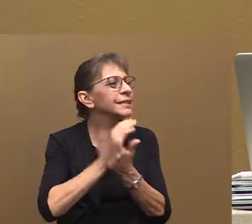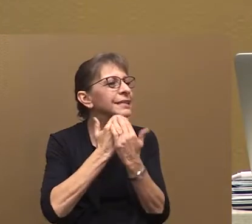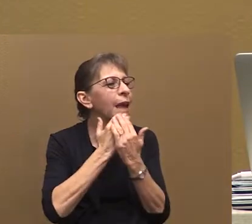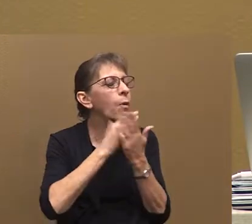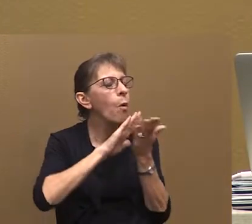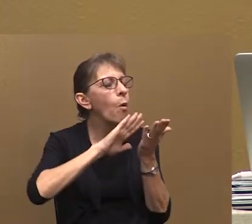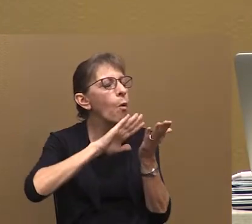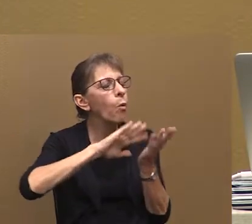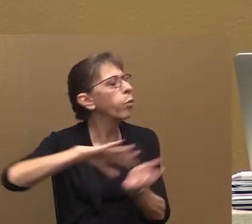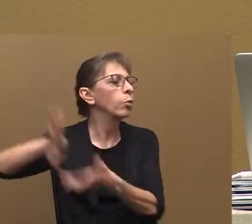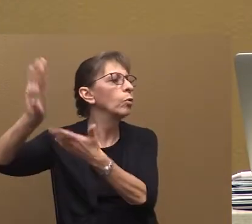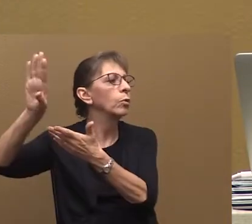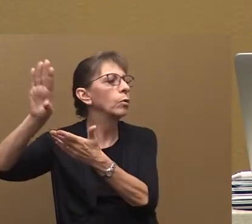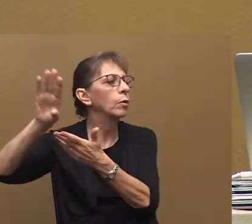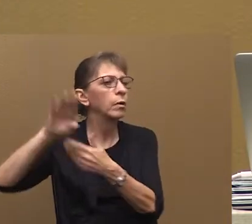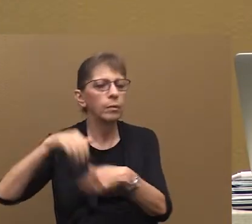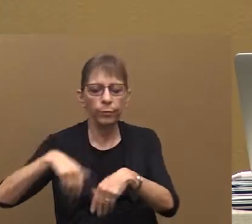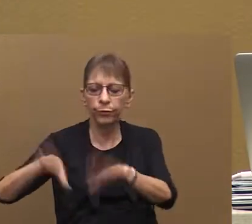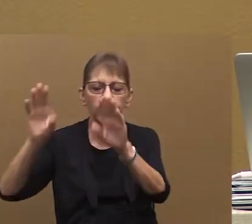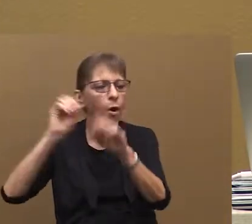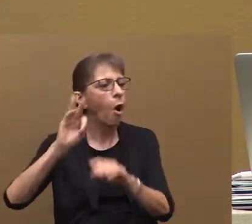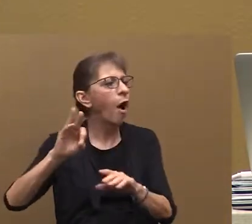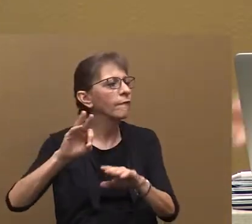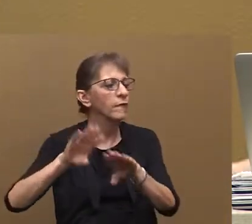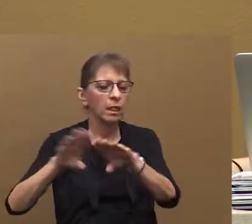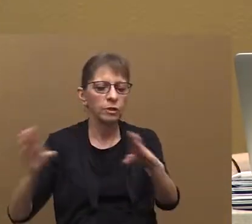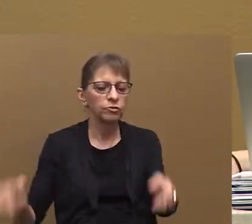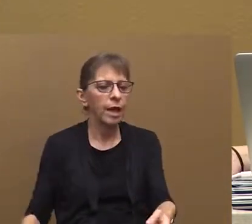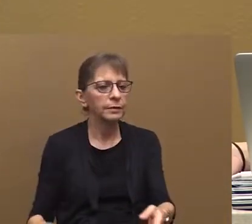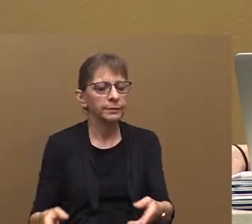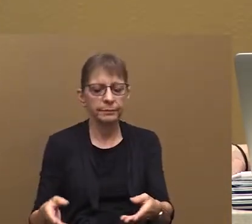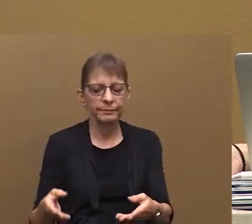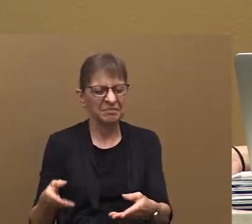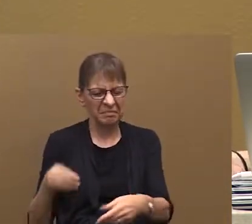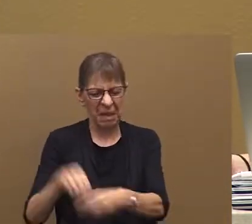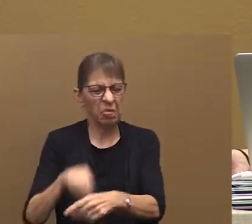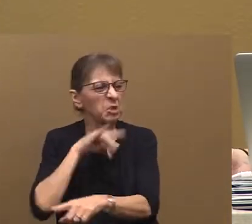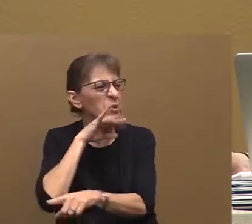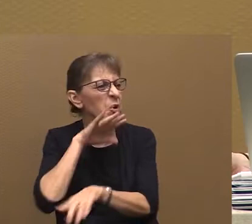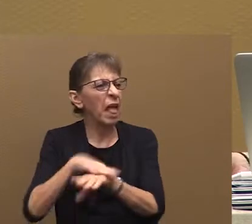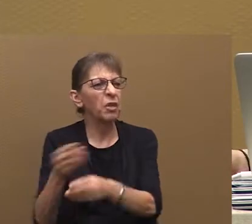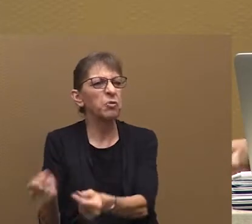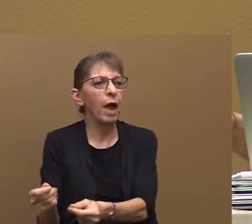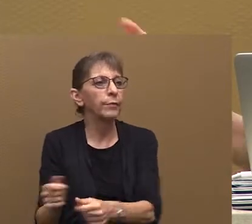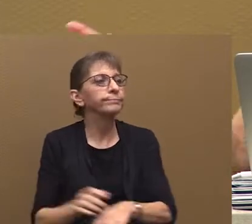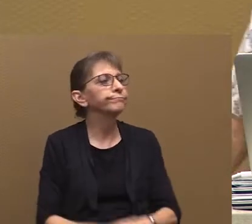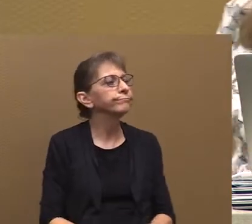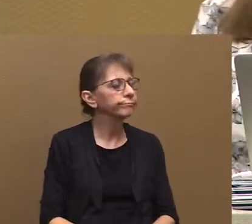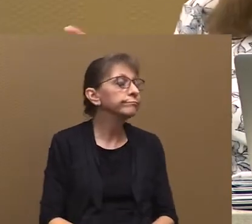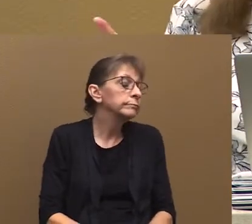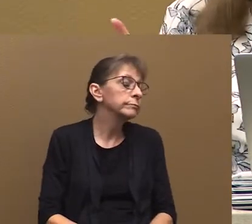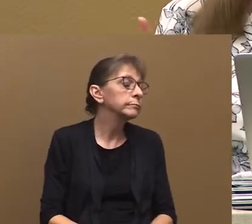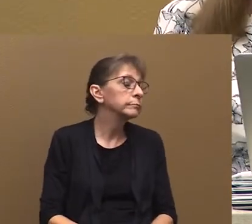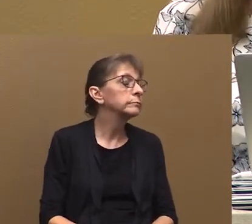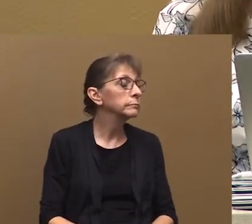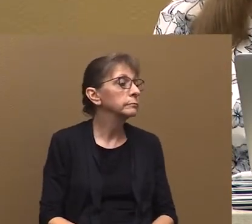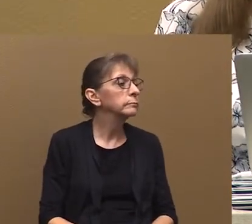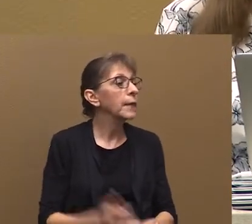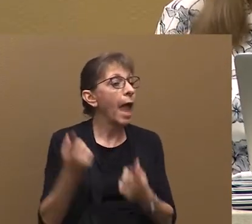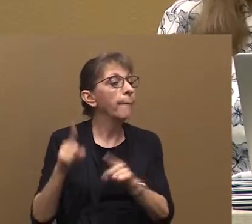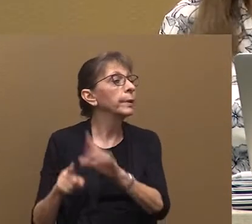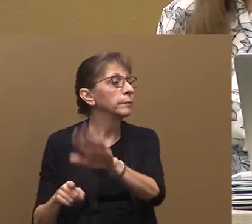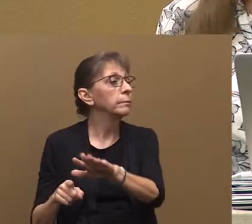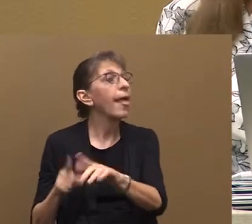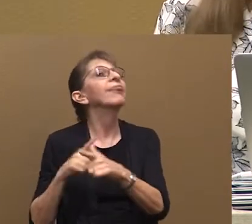off of the treasure chest. And it's on the ground in the dirt. So Ivan comes